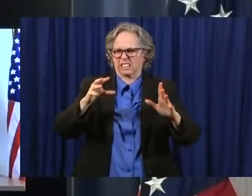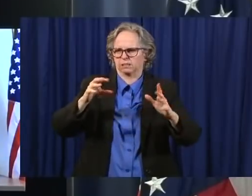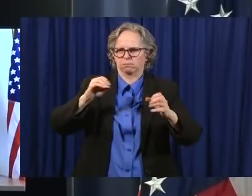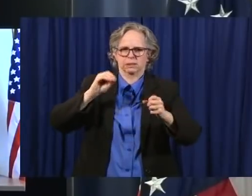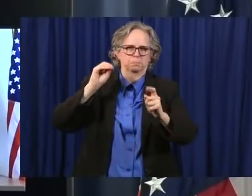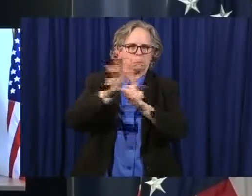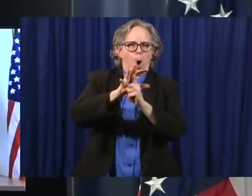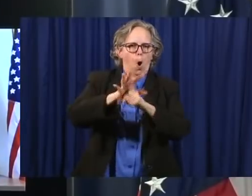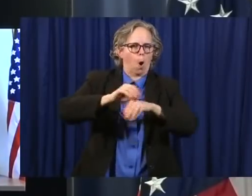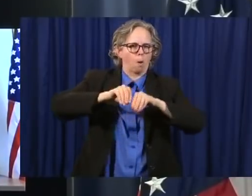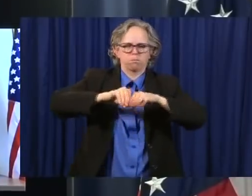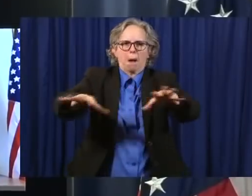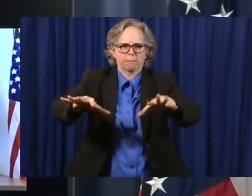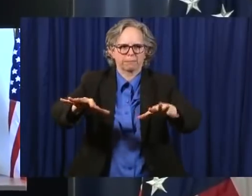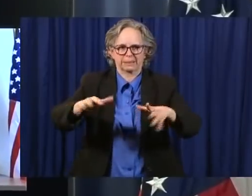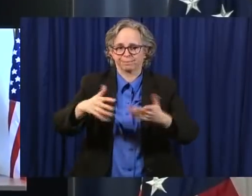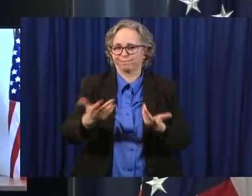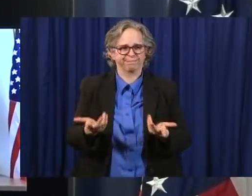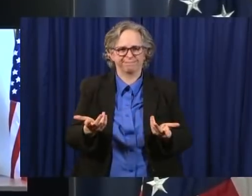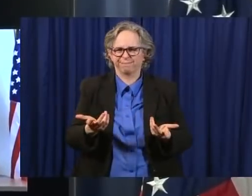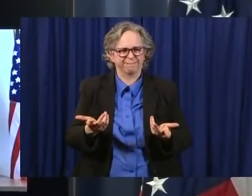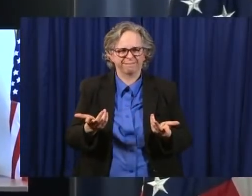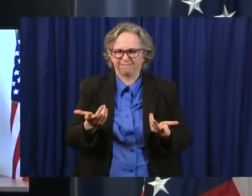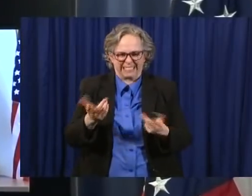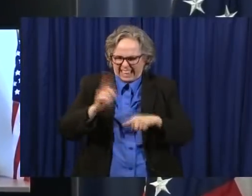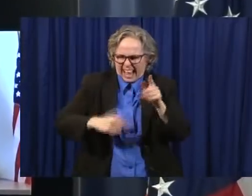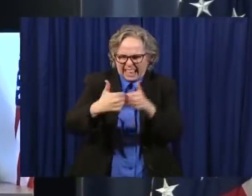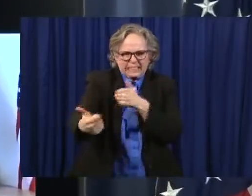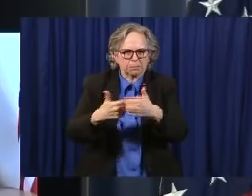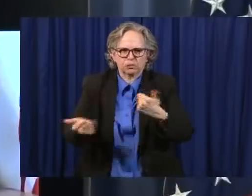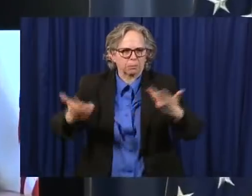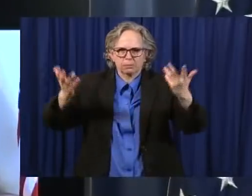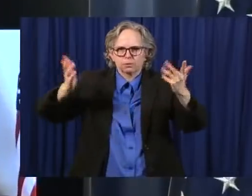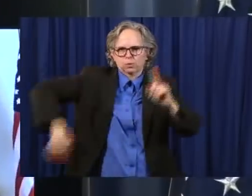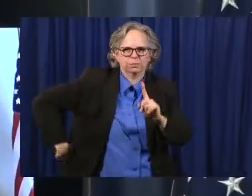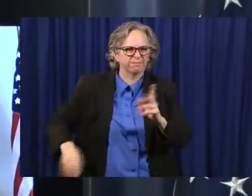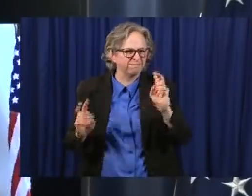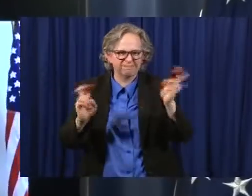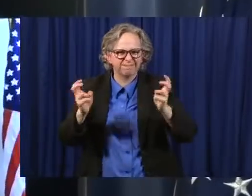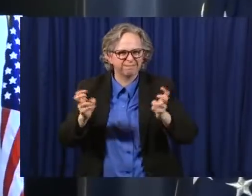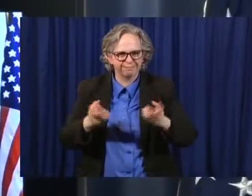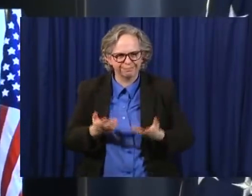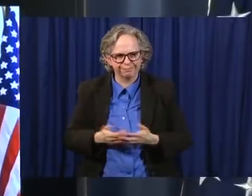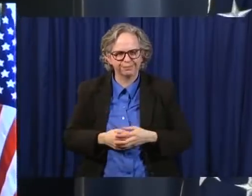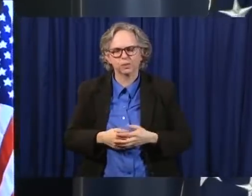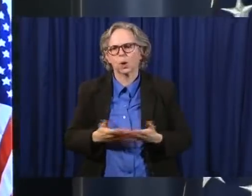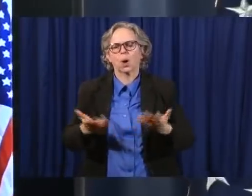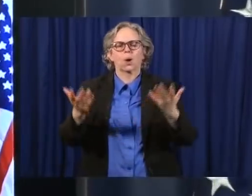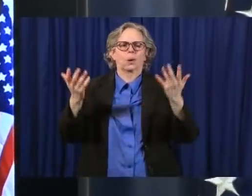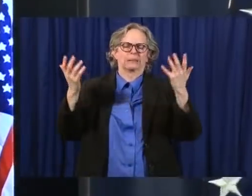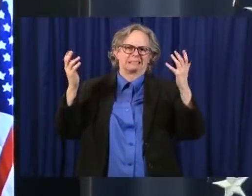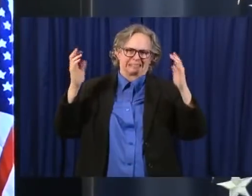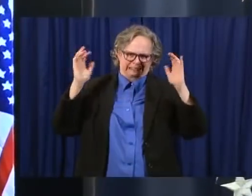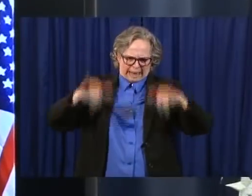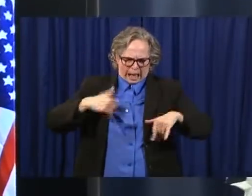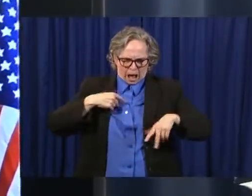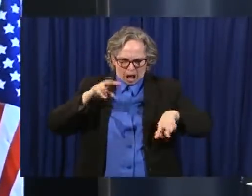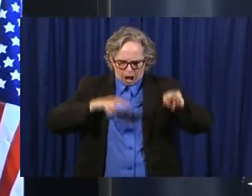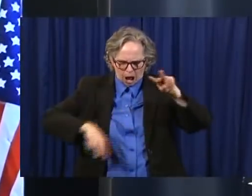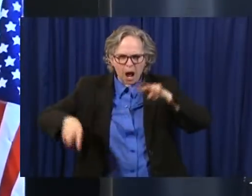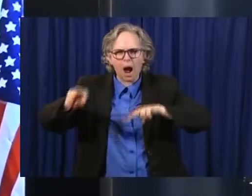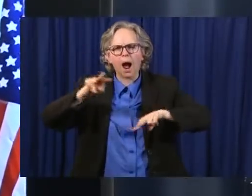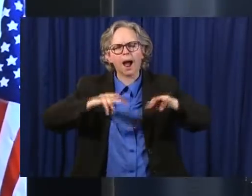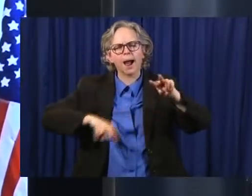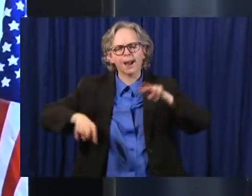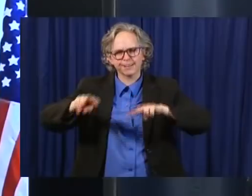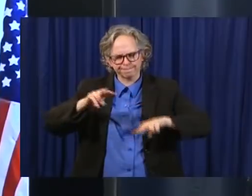So had we got what we thought we would get when we had our original hypothesis to test everyone, which was a discrete